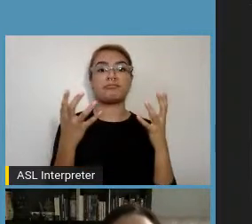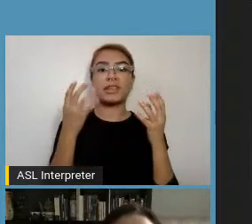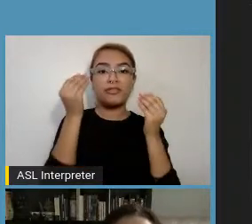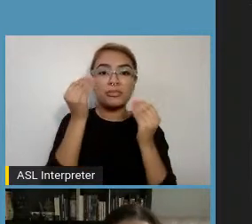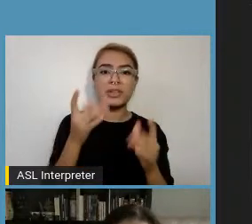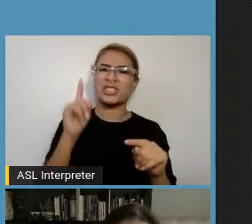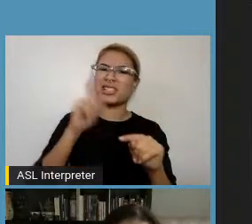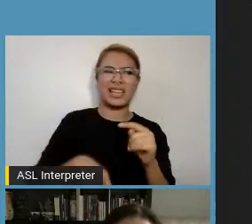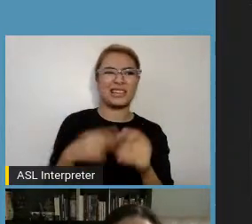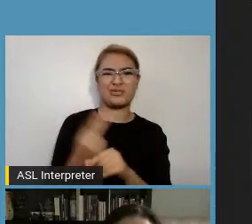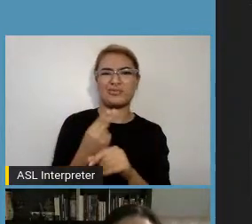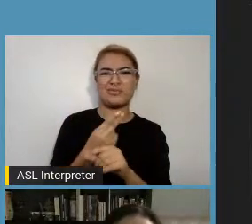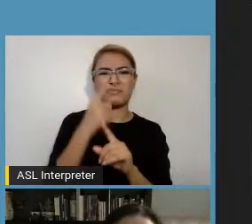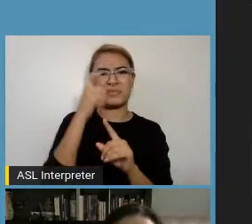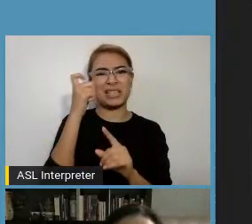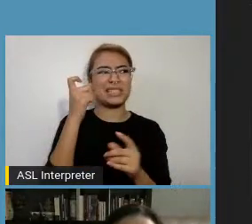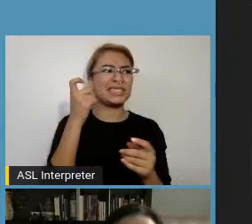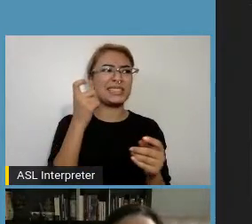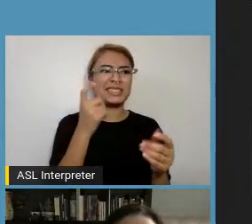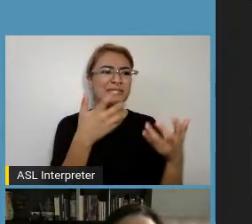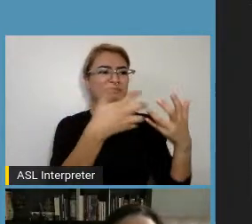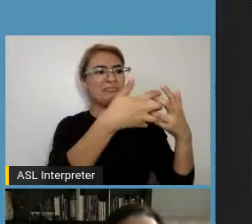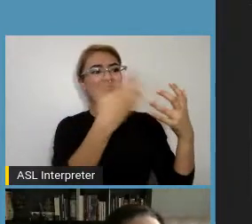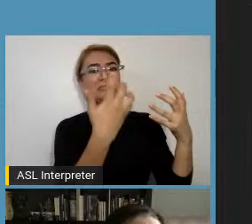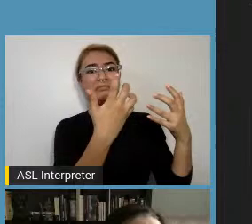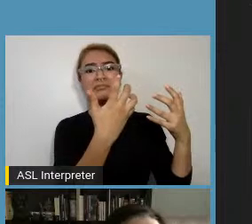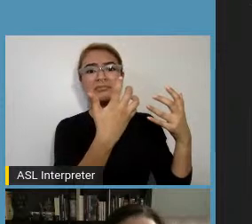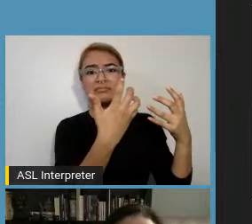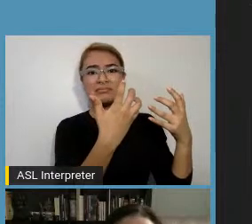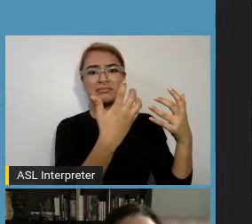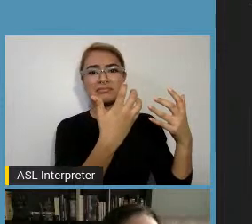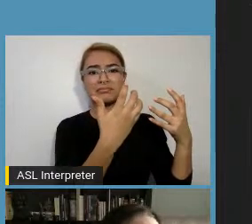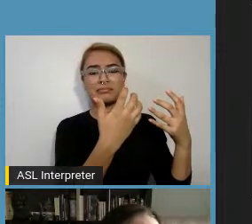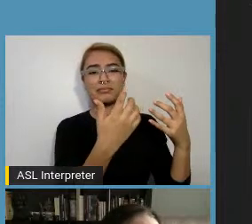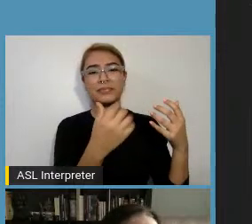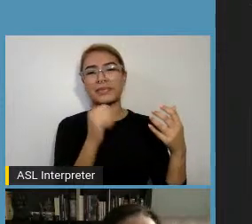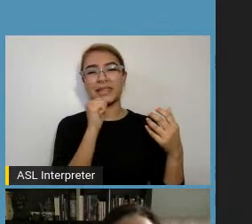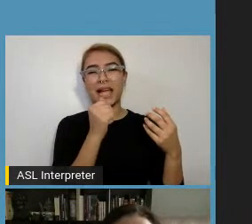it hasn't kept up with the way that we learn now.